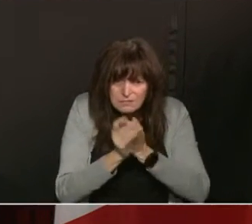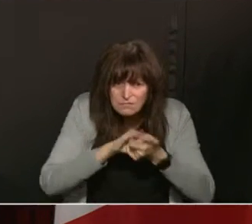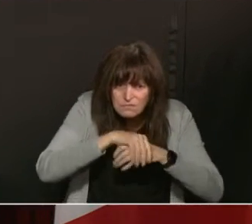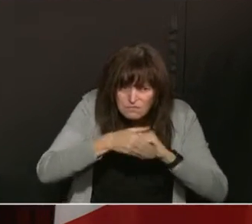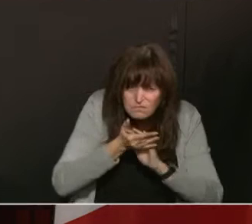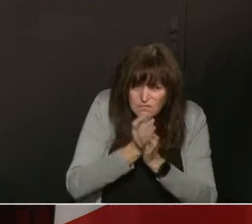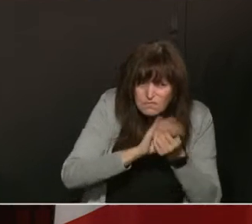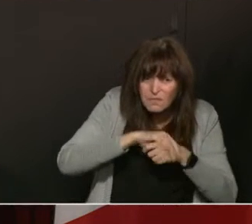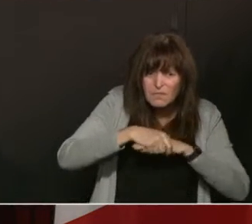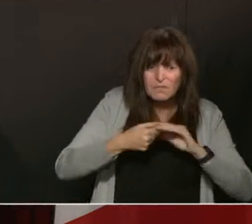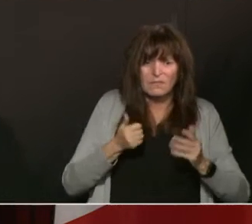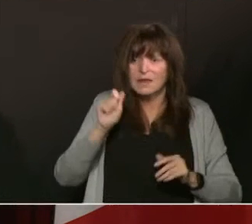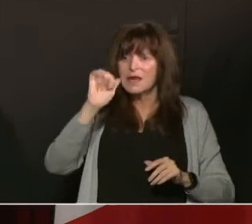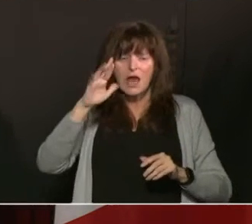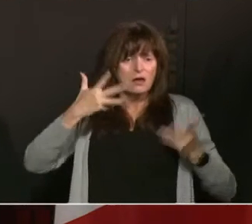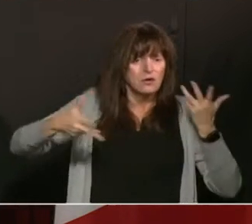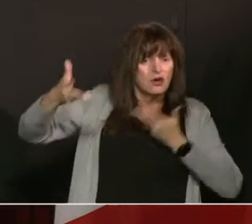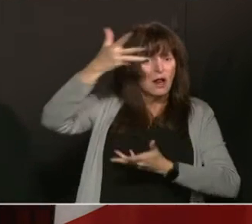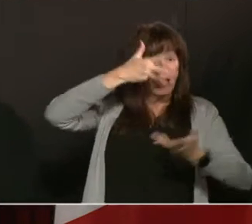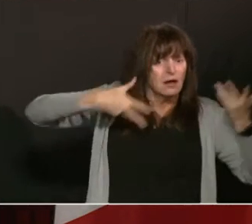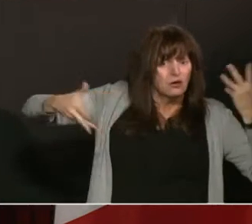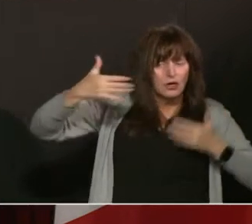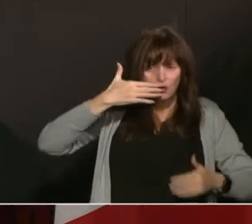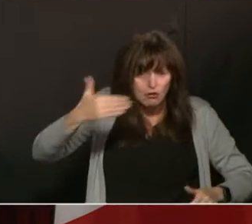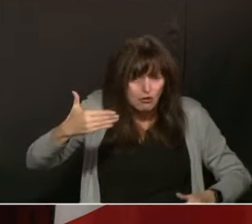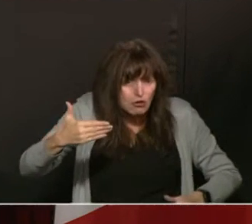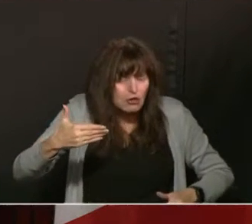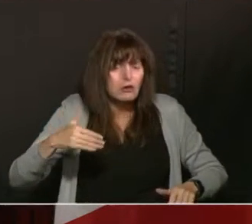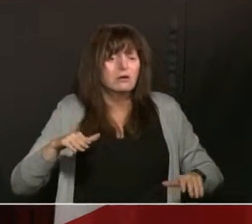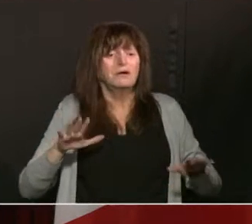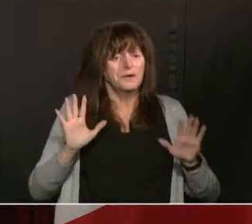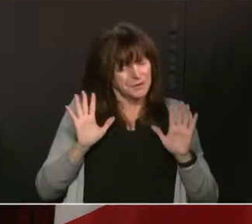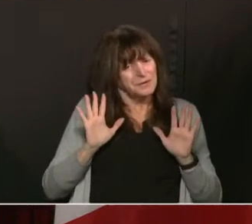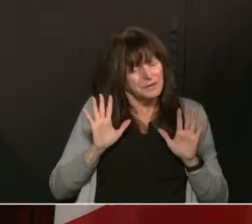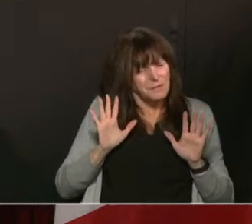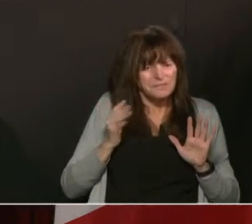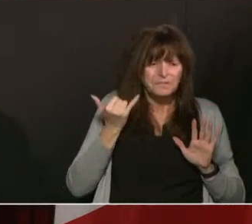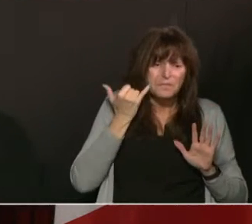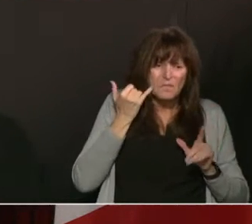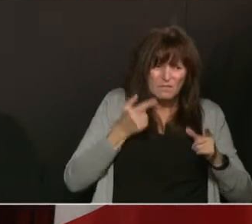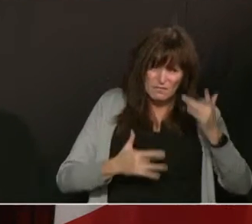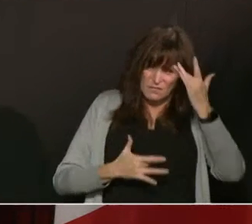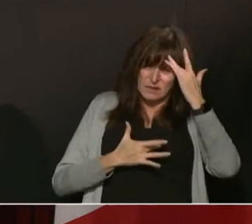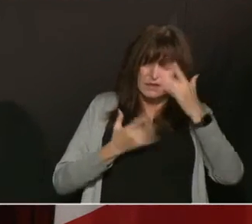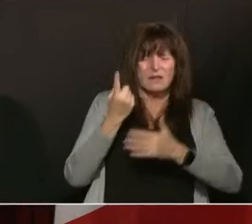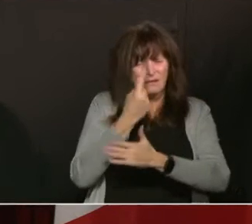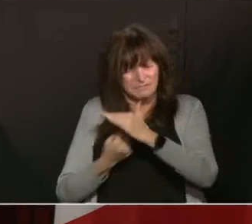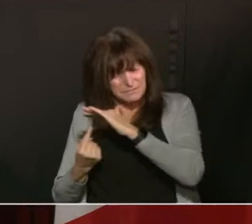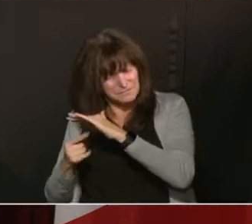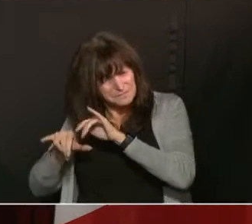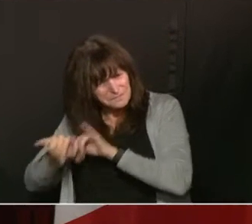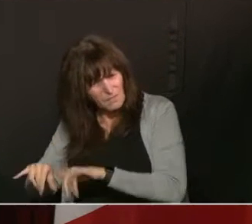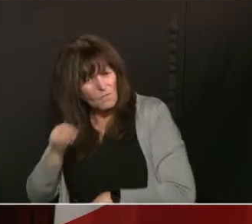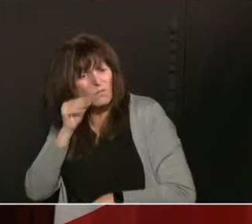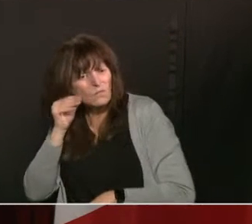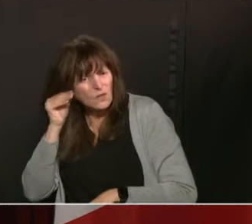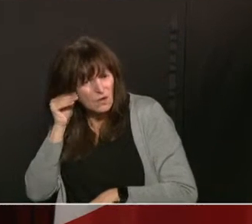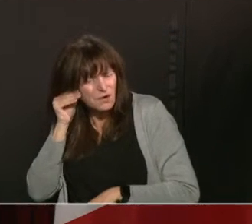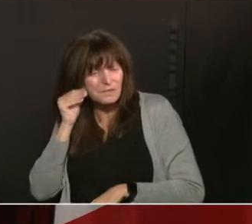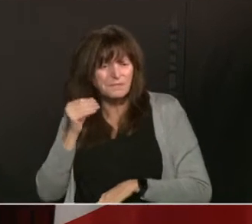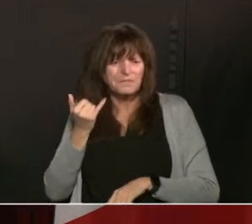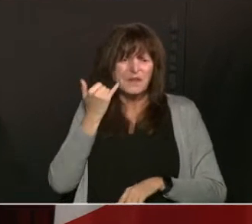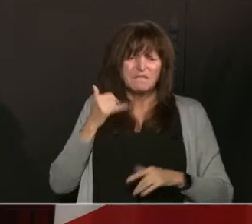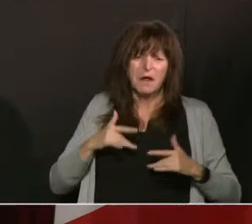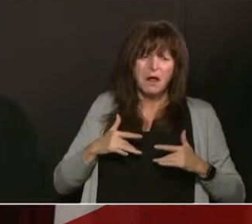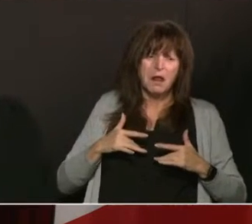in your home, stay at home even when ill, even with mild symptoms, and get